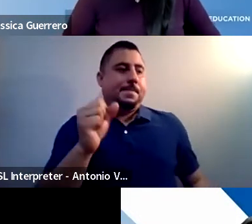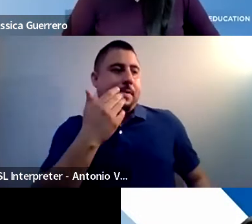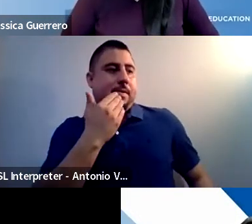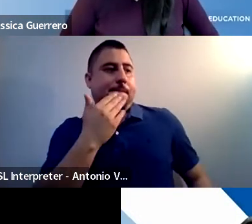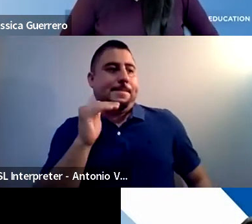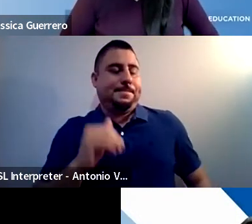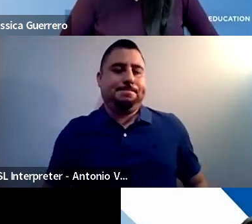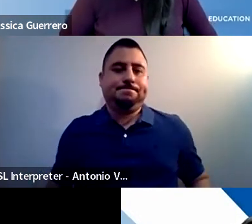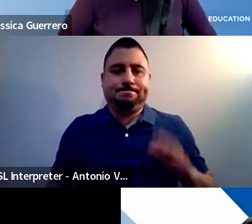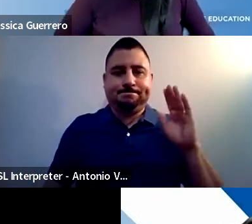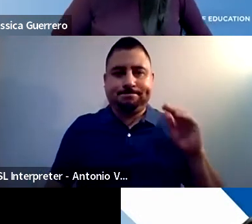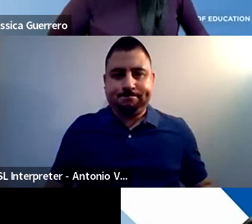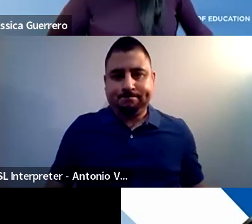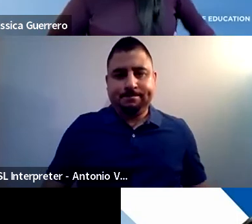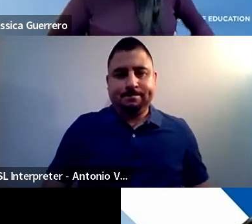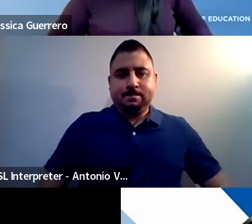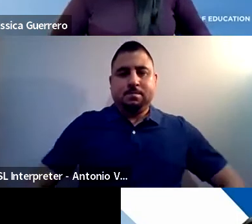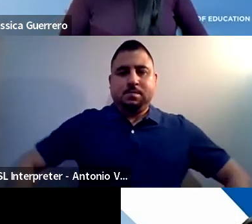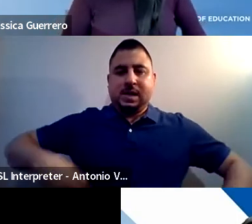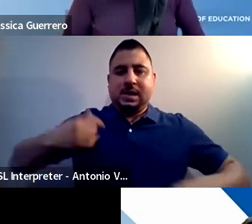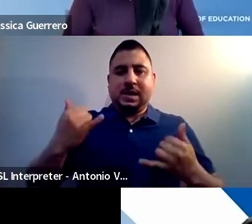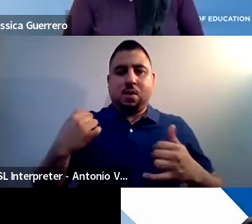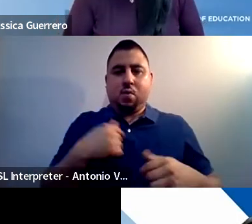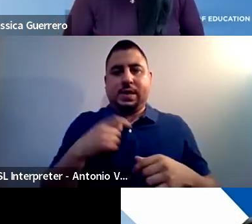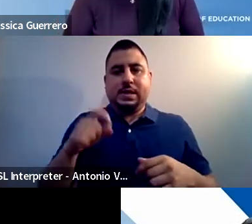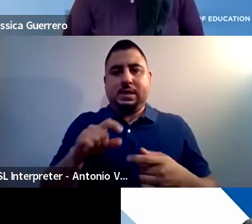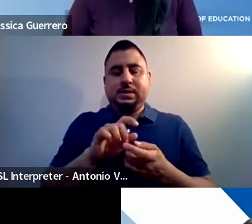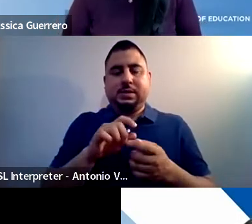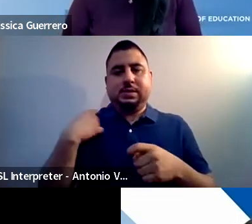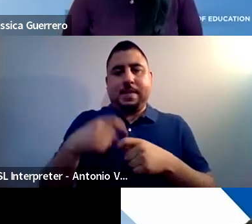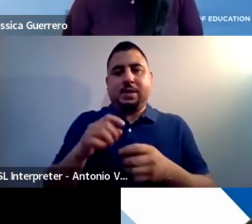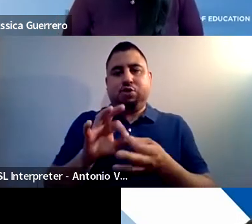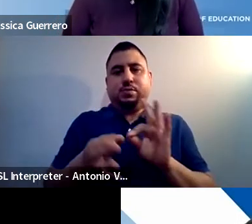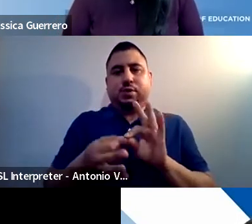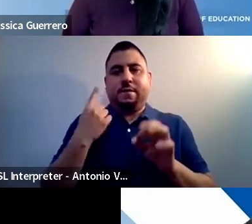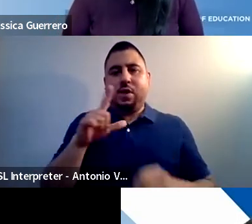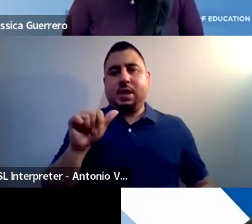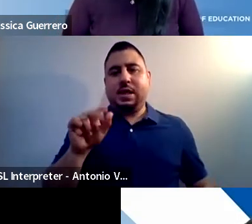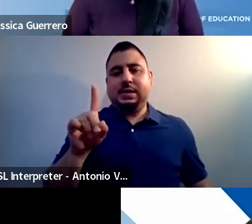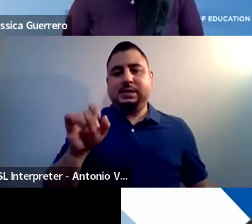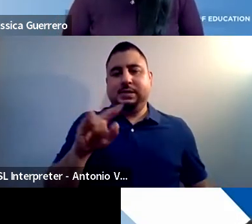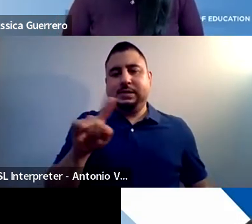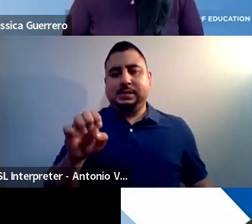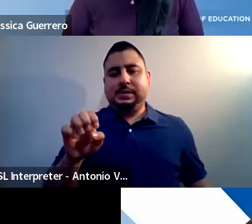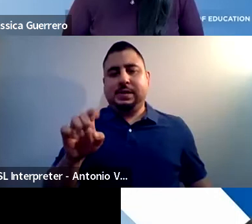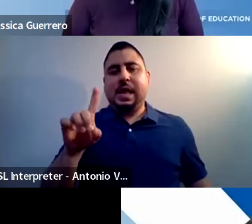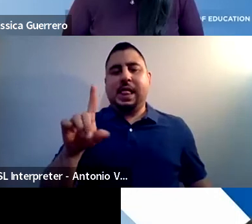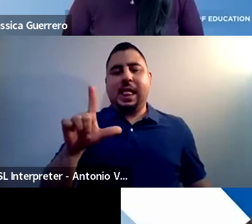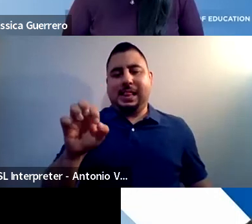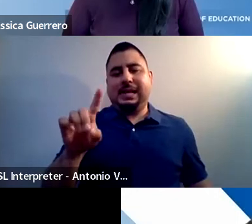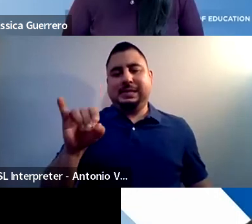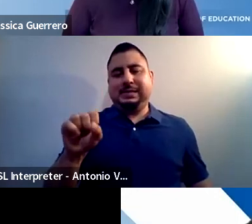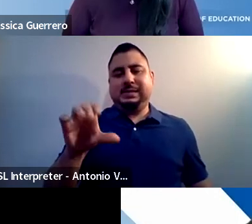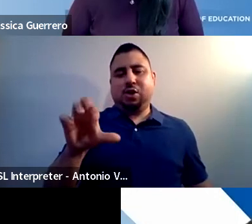Bye. Next, we will need Spanish interpretation for Ladies Cruz, individual opposed to changes